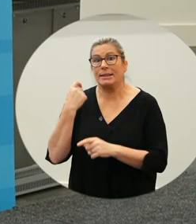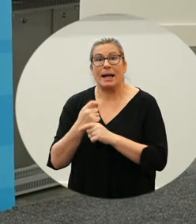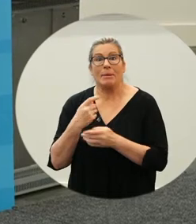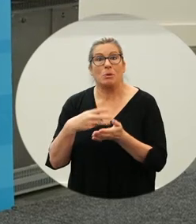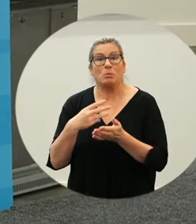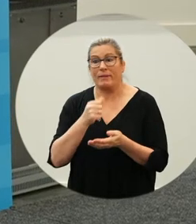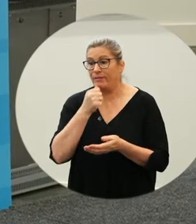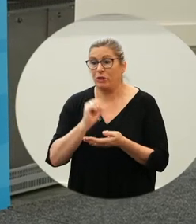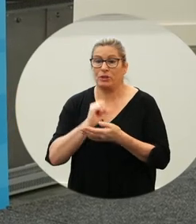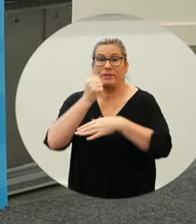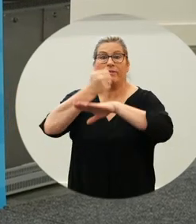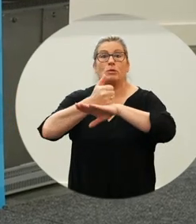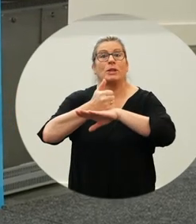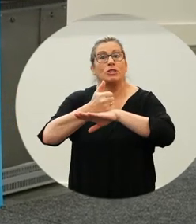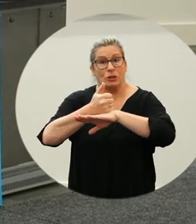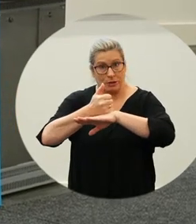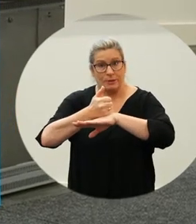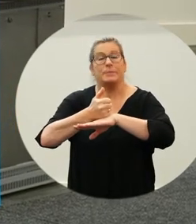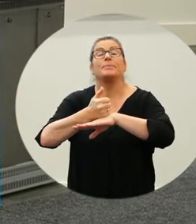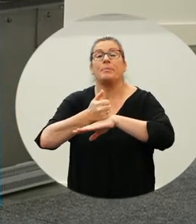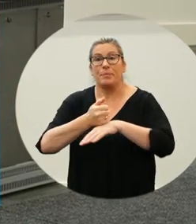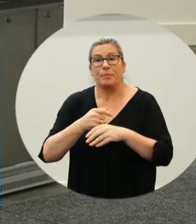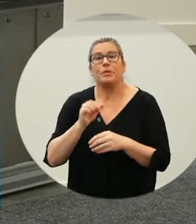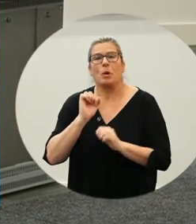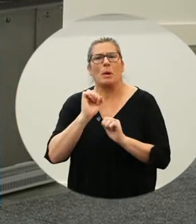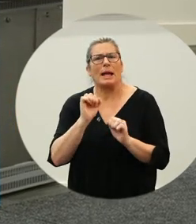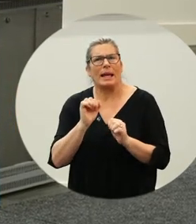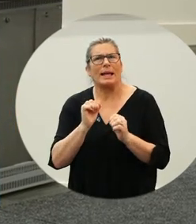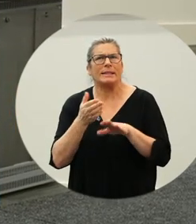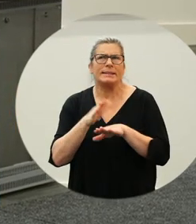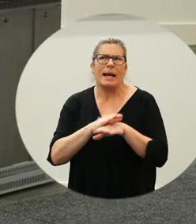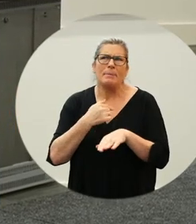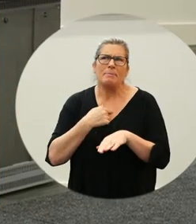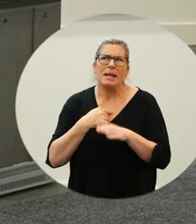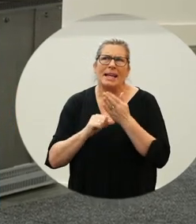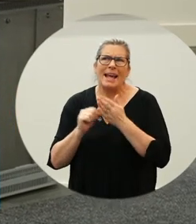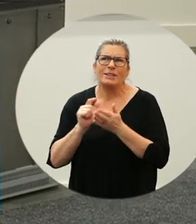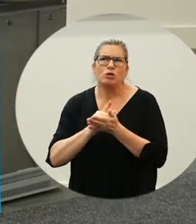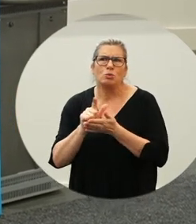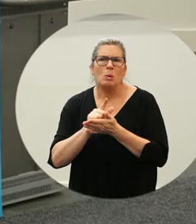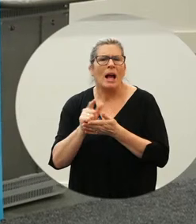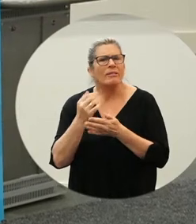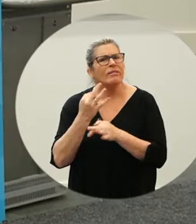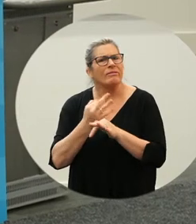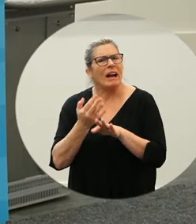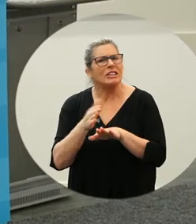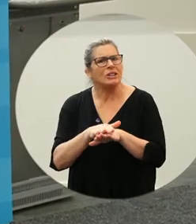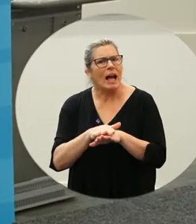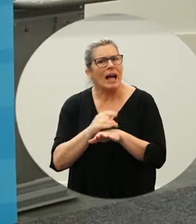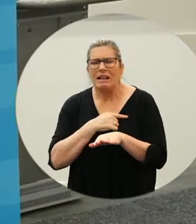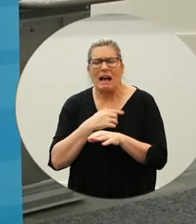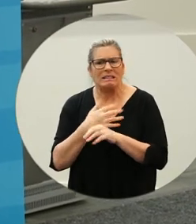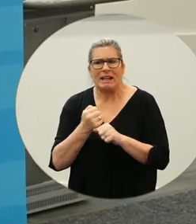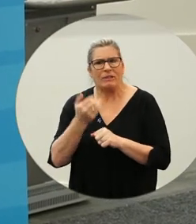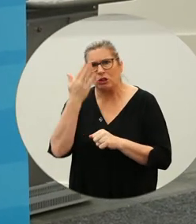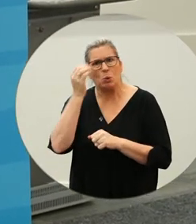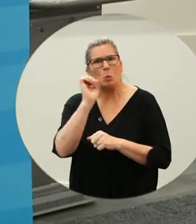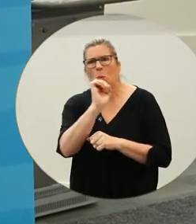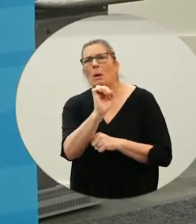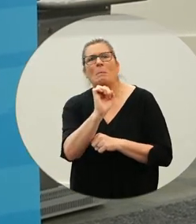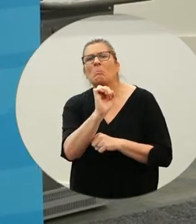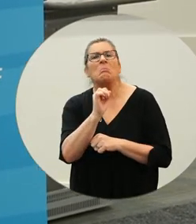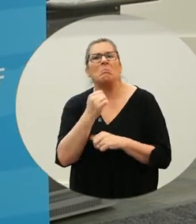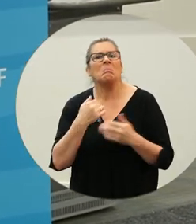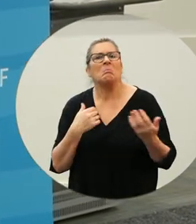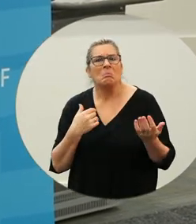foundation. So, as I say, he died when I was 12, and I never really knew him as an adult,